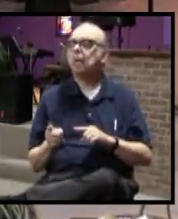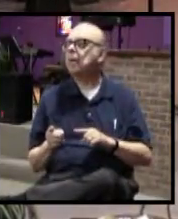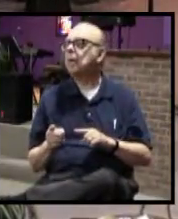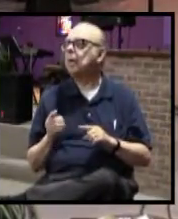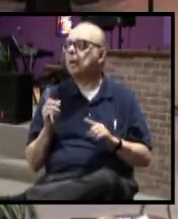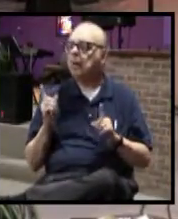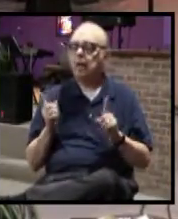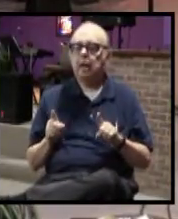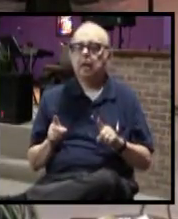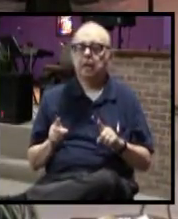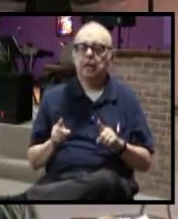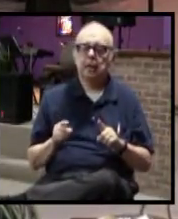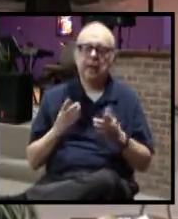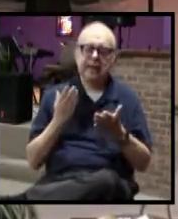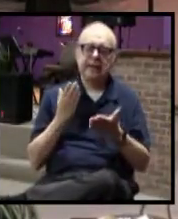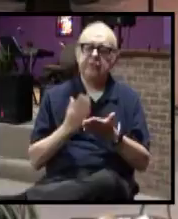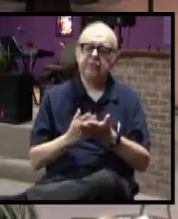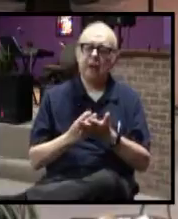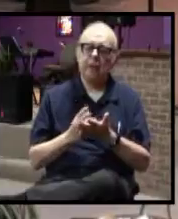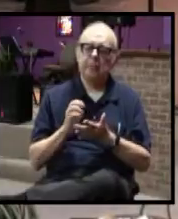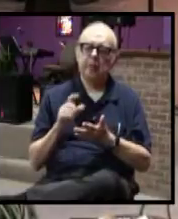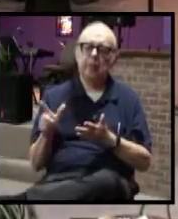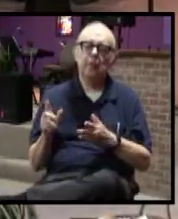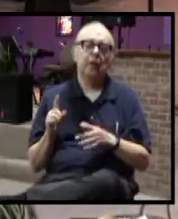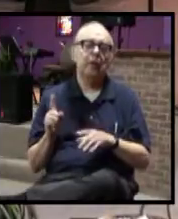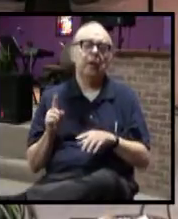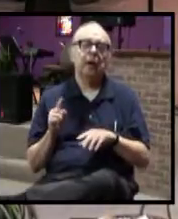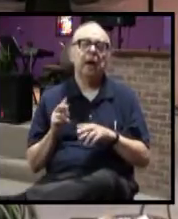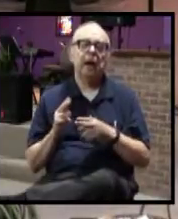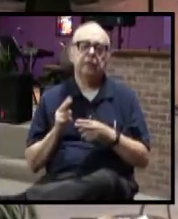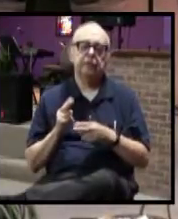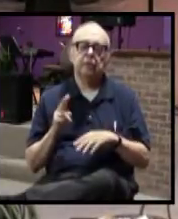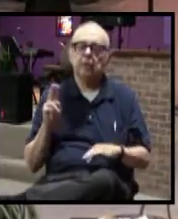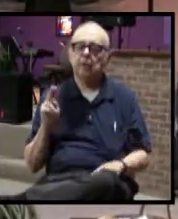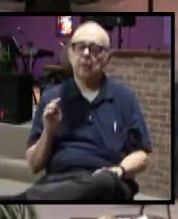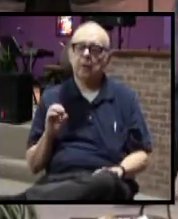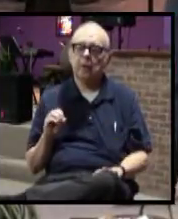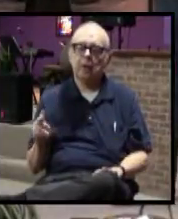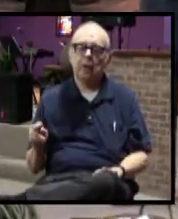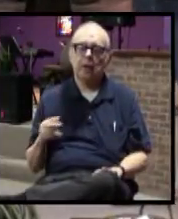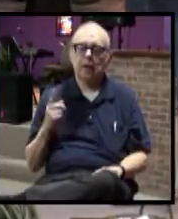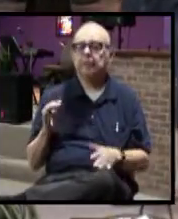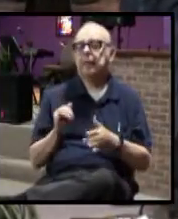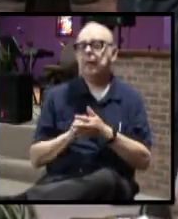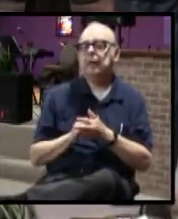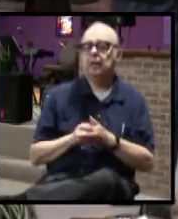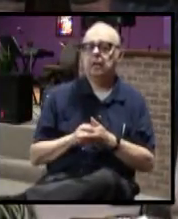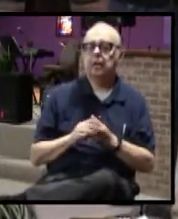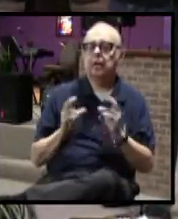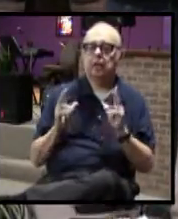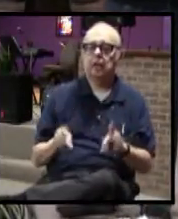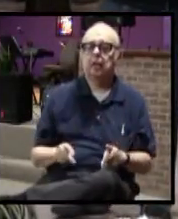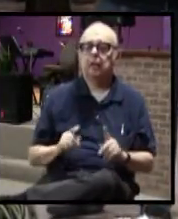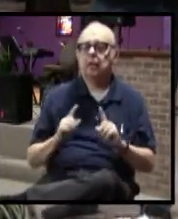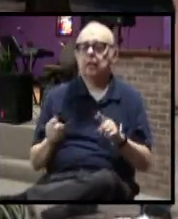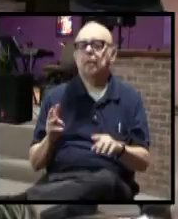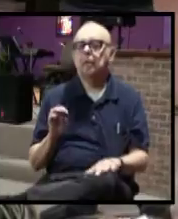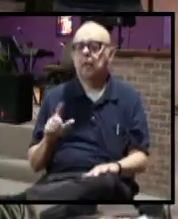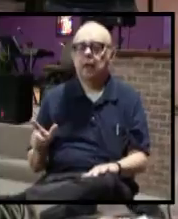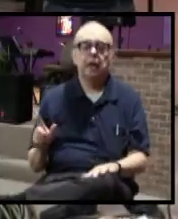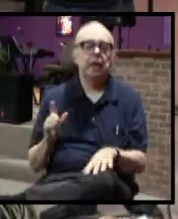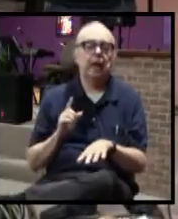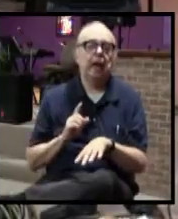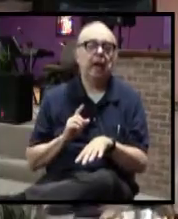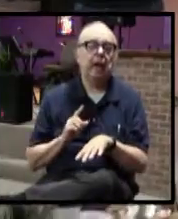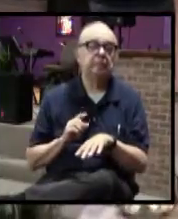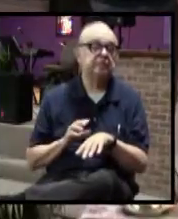going through Samaria and he happens to end up at a well at noon. Now, the thing about it is nobody